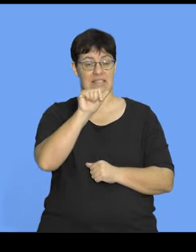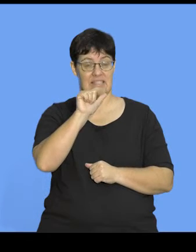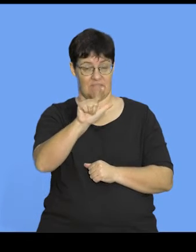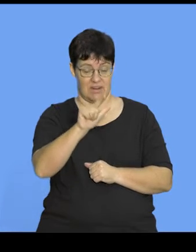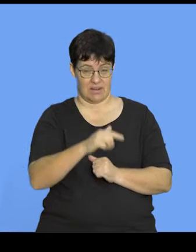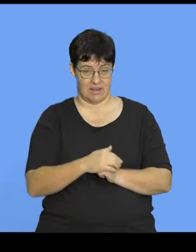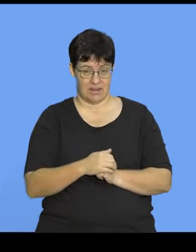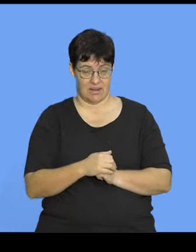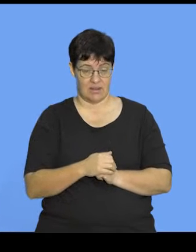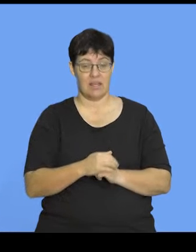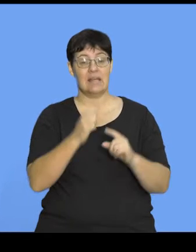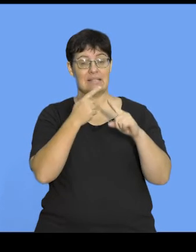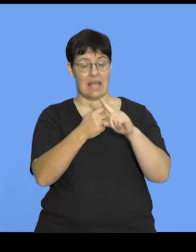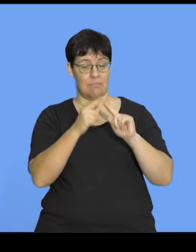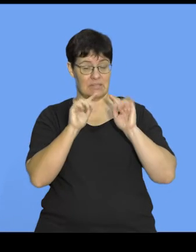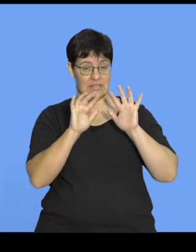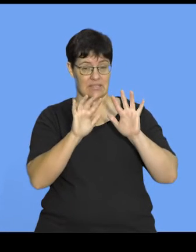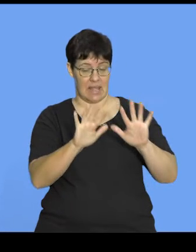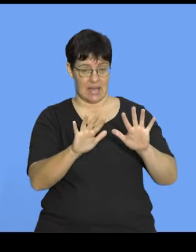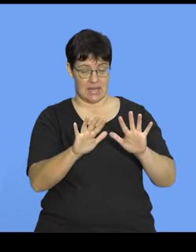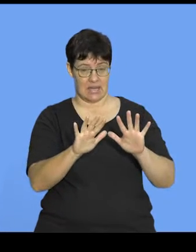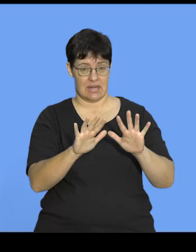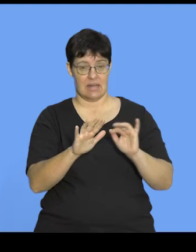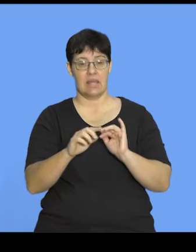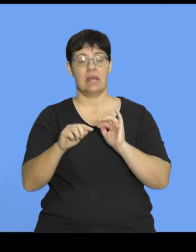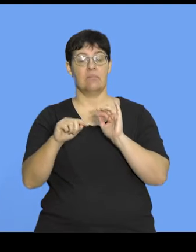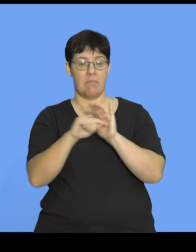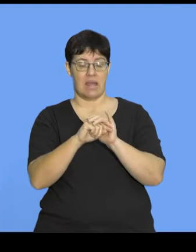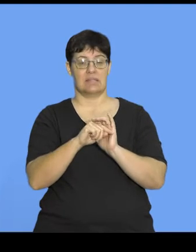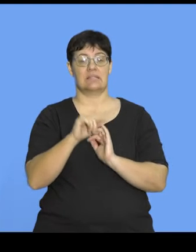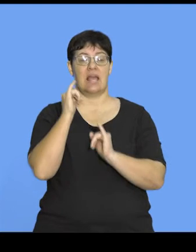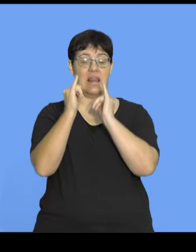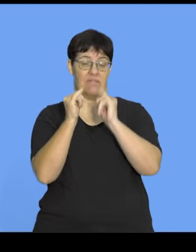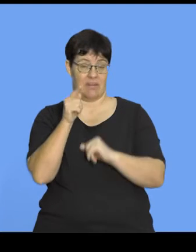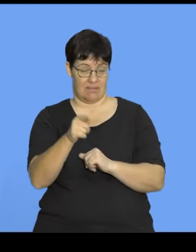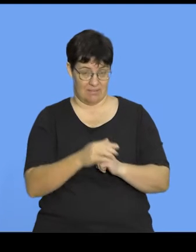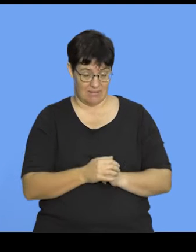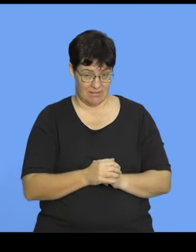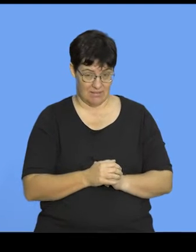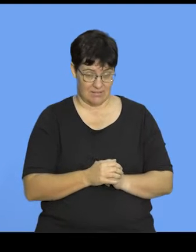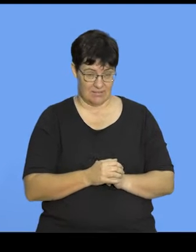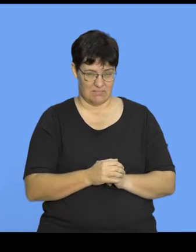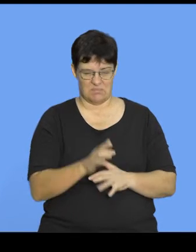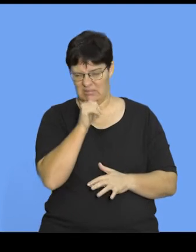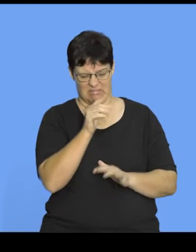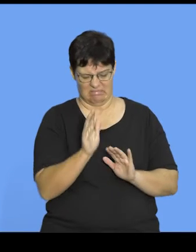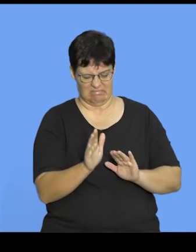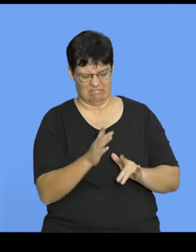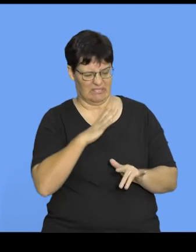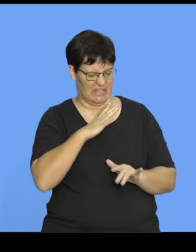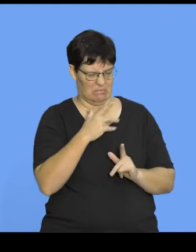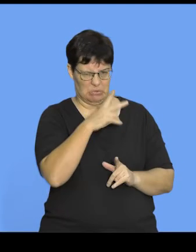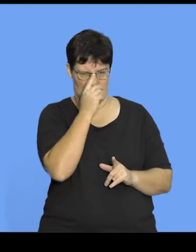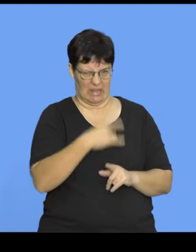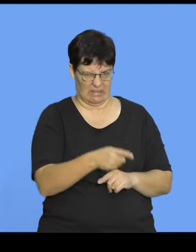6,67 times 10 to the minus 11. Ish, we don't like that, but it's fine.